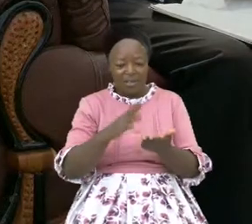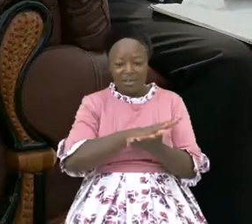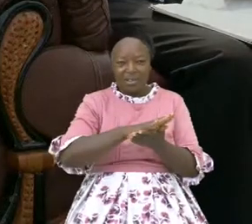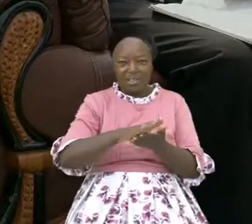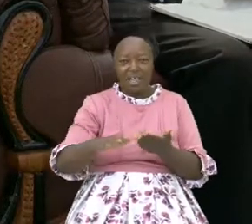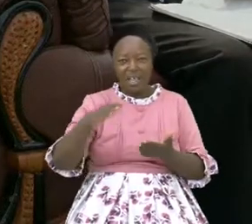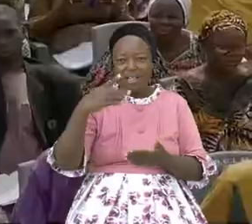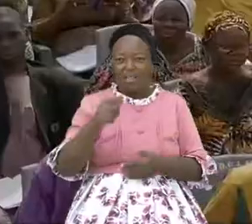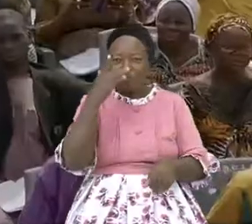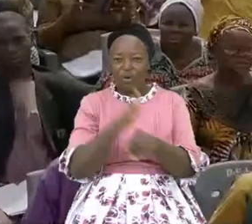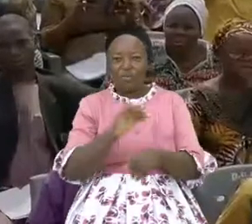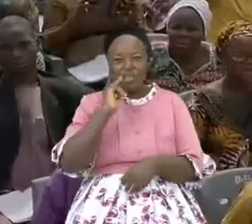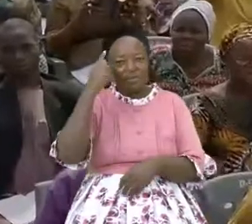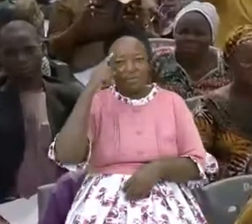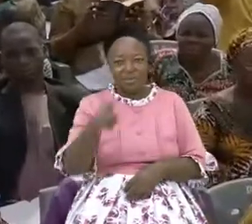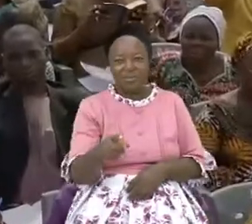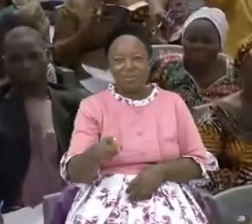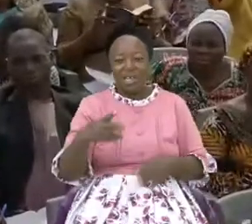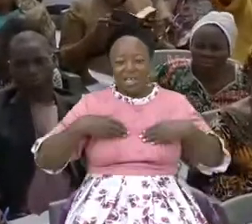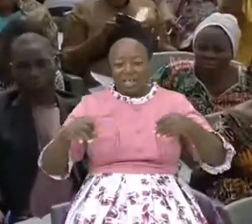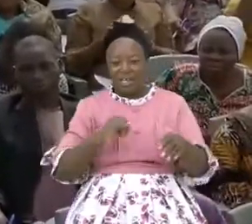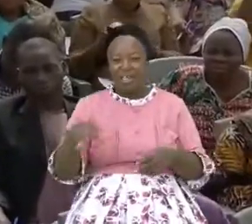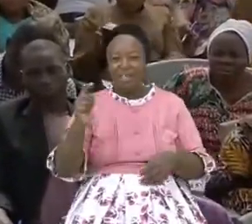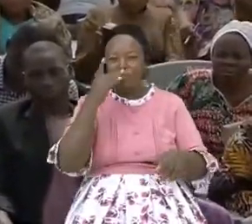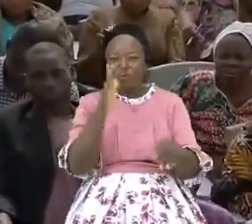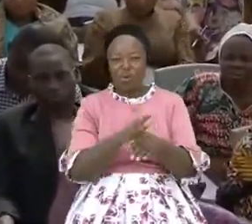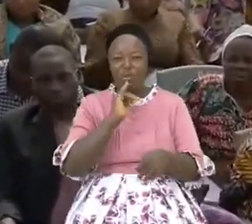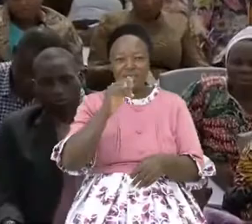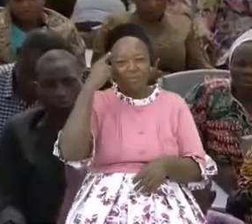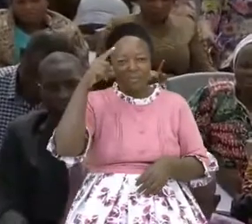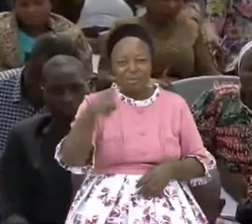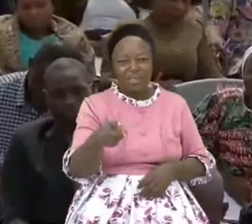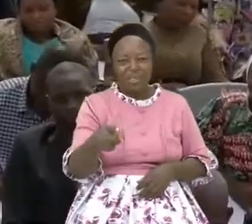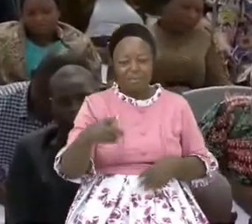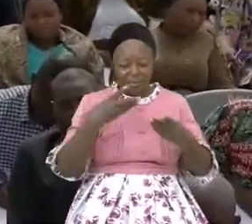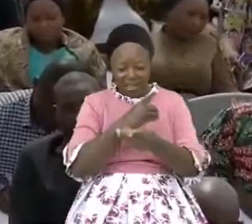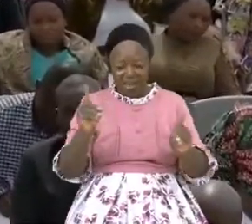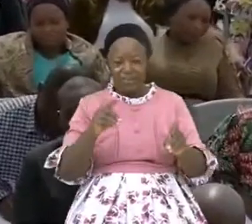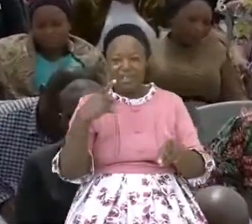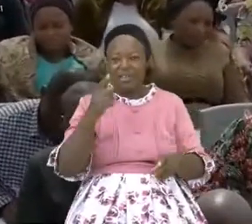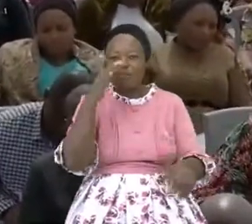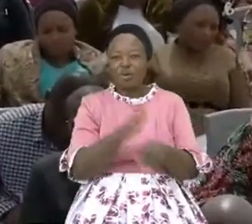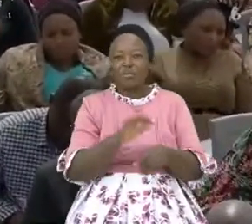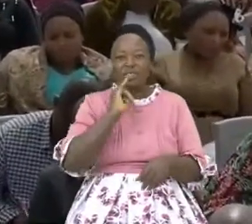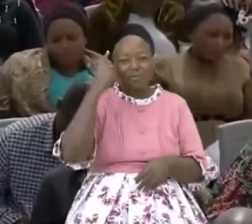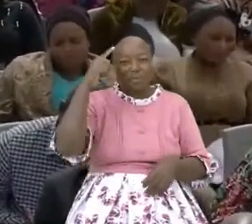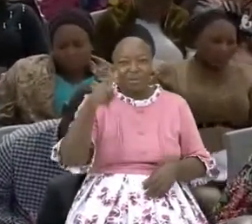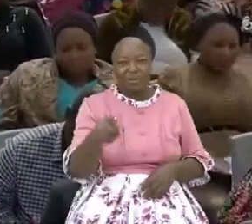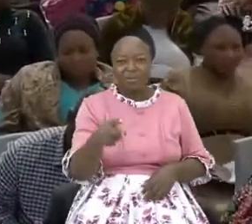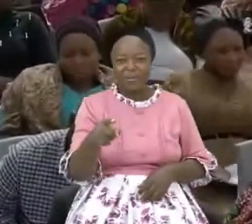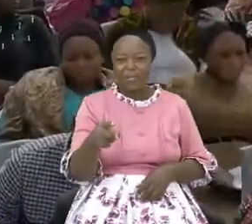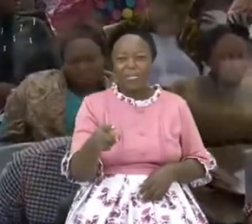the promise is unto you. Healing, the promise is unto you. Deliverance, the promise is unto